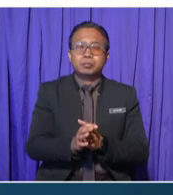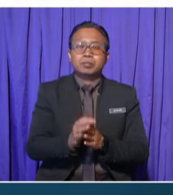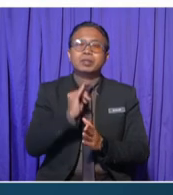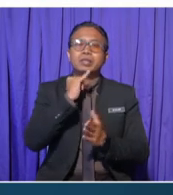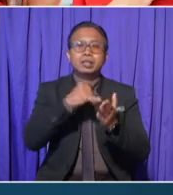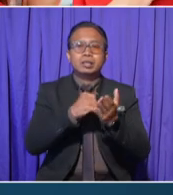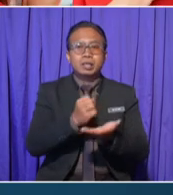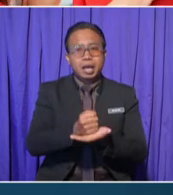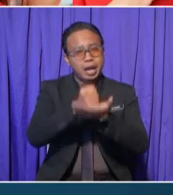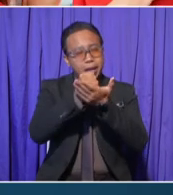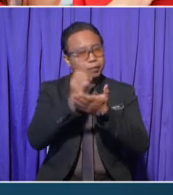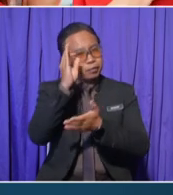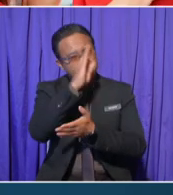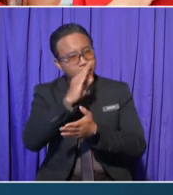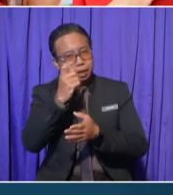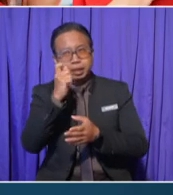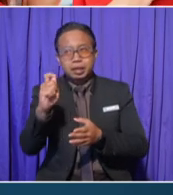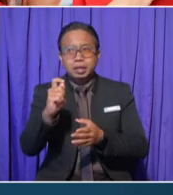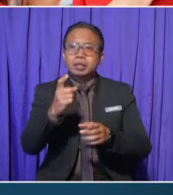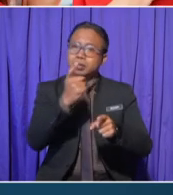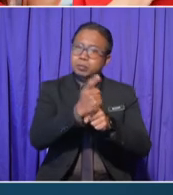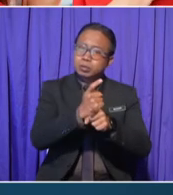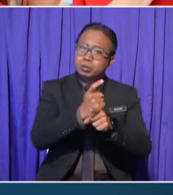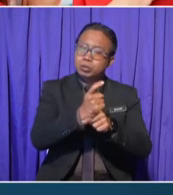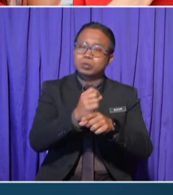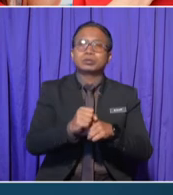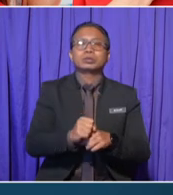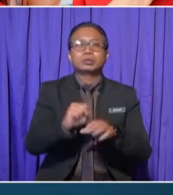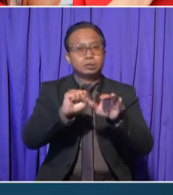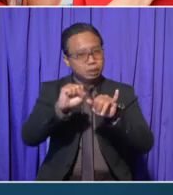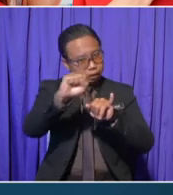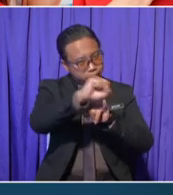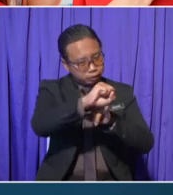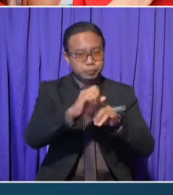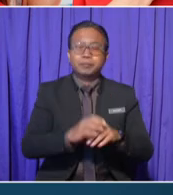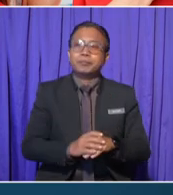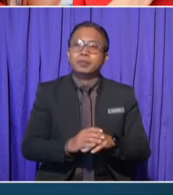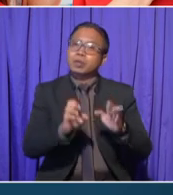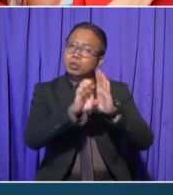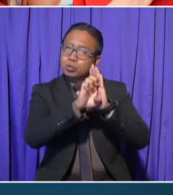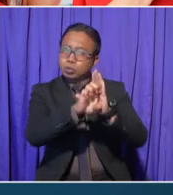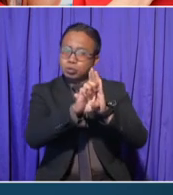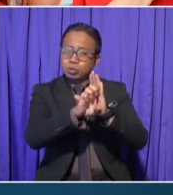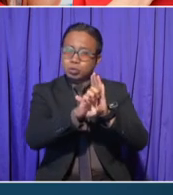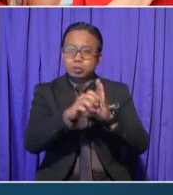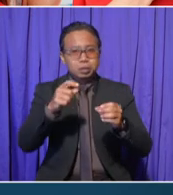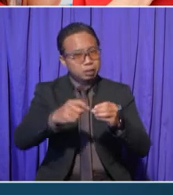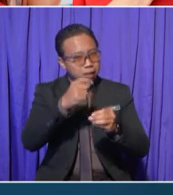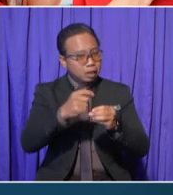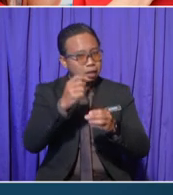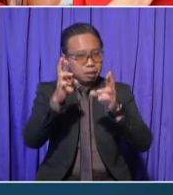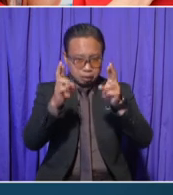It helps find the actual size. For example, a tailor